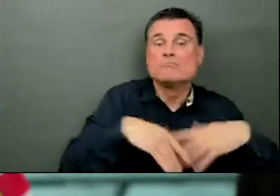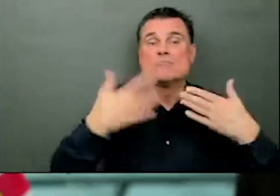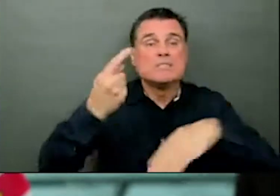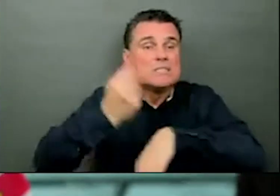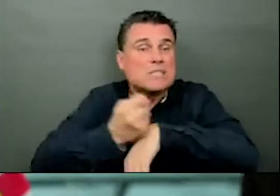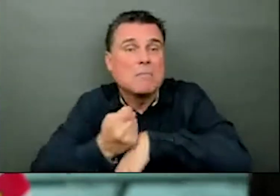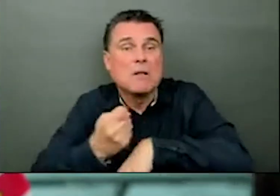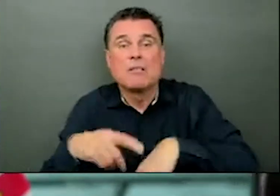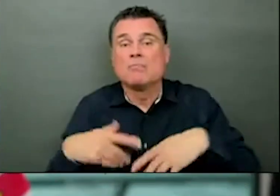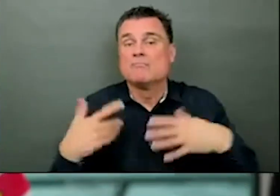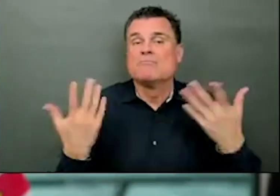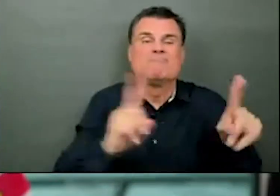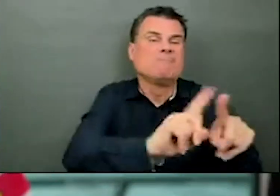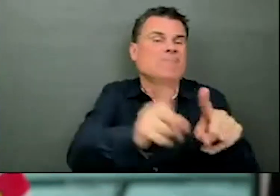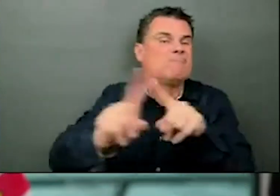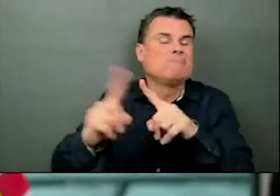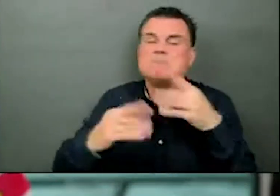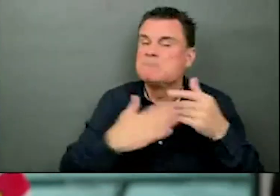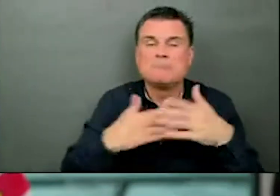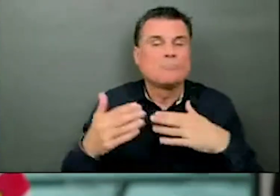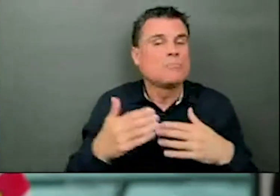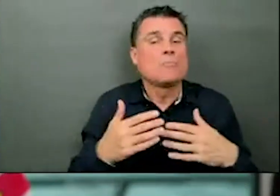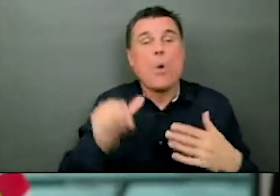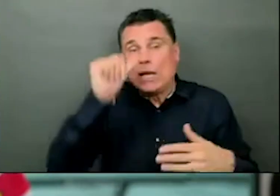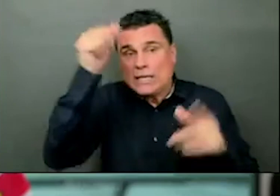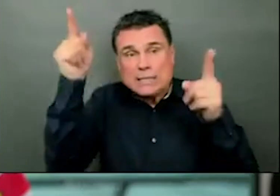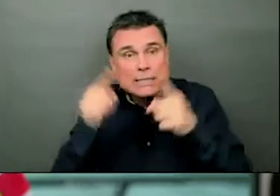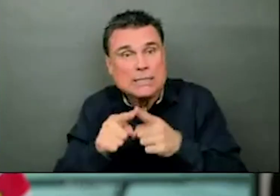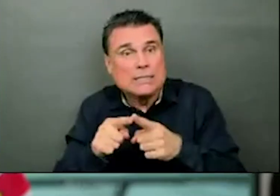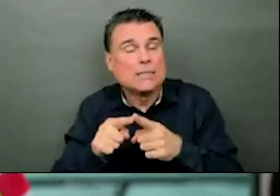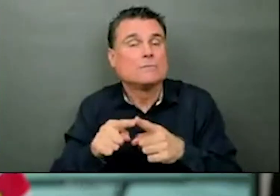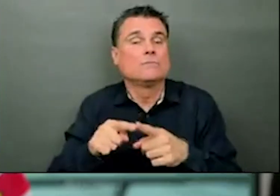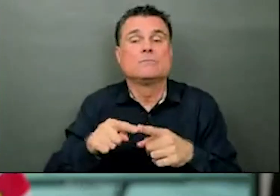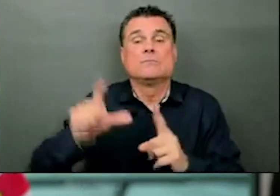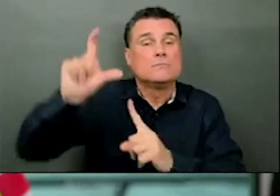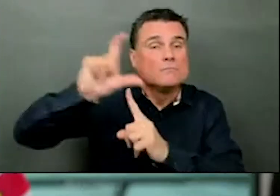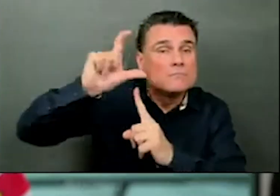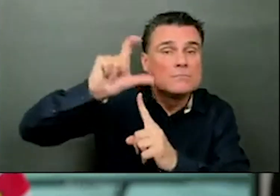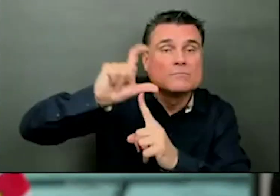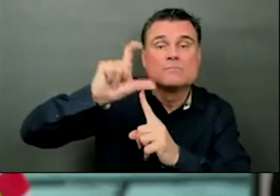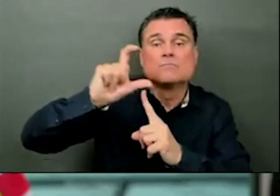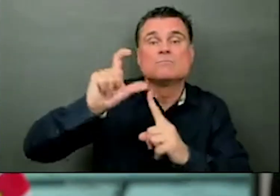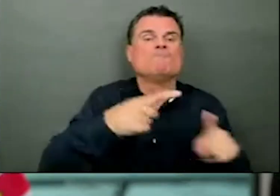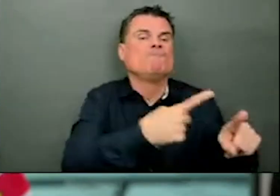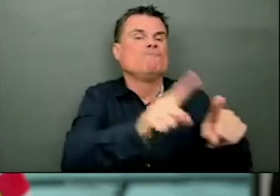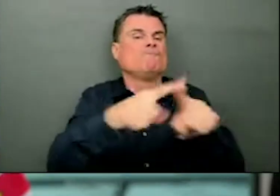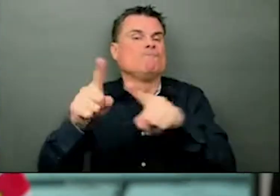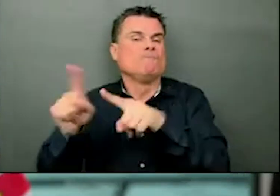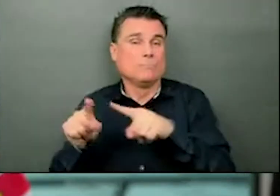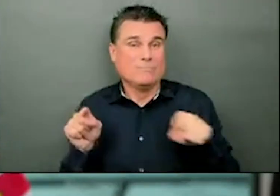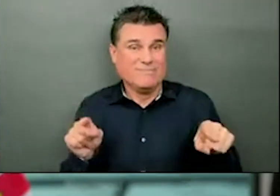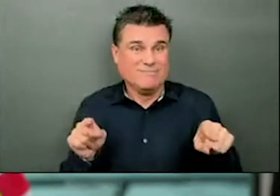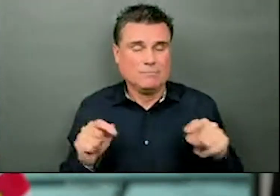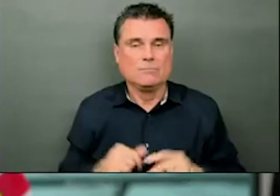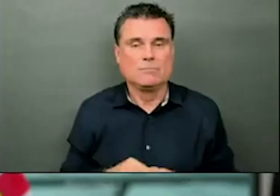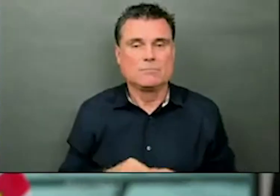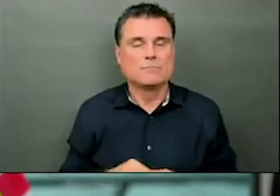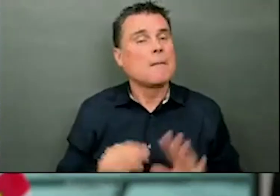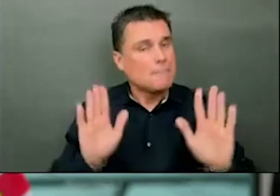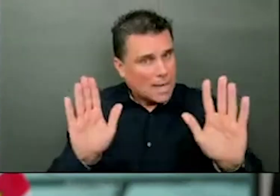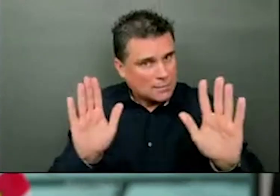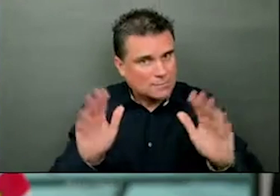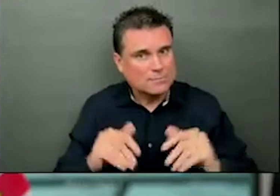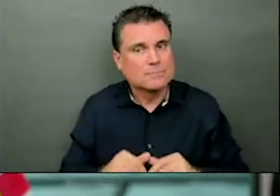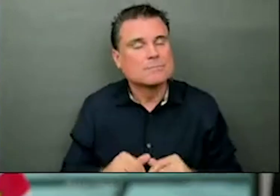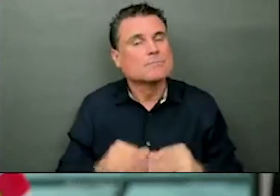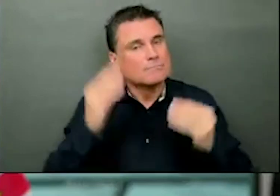that there's a demographic that goes to many faith services and that is older and more at risk in some cases. So we needed to take